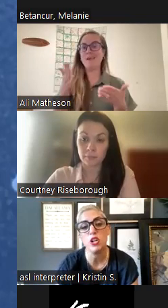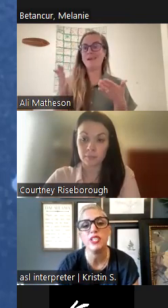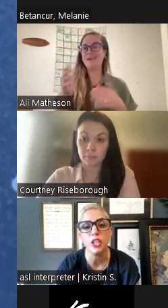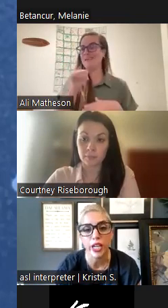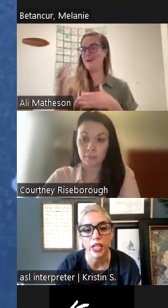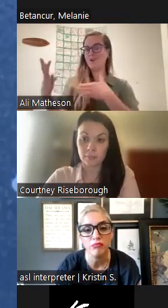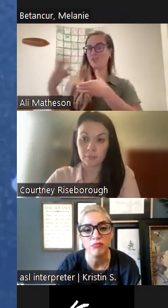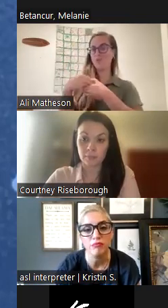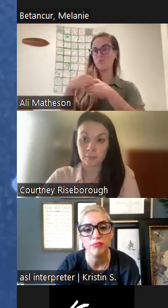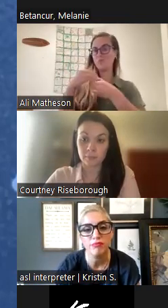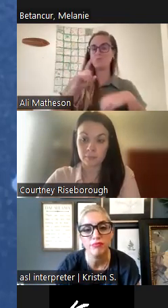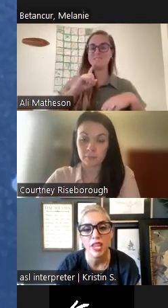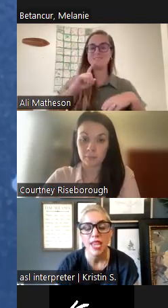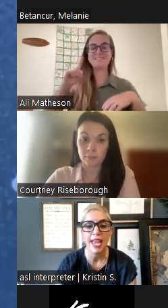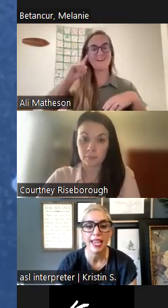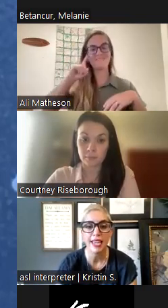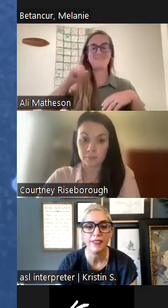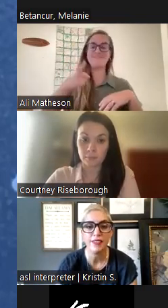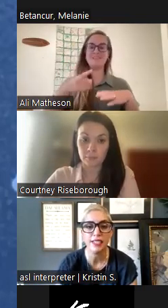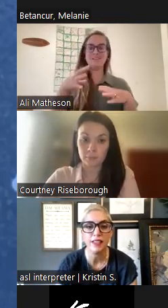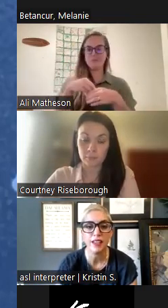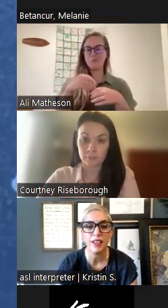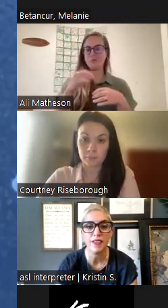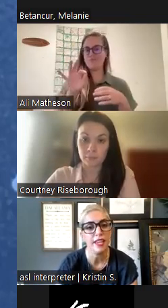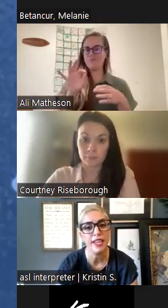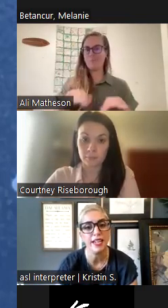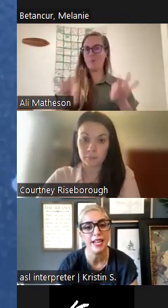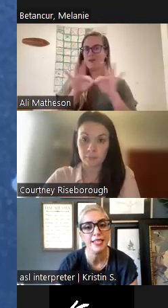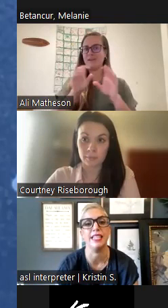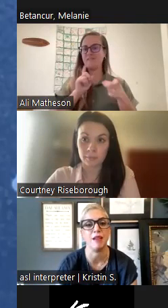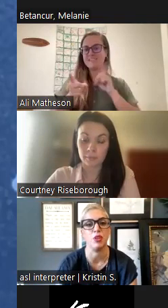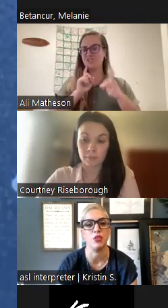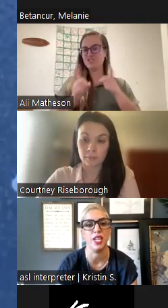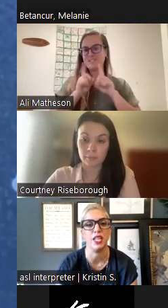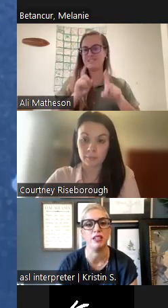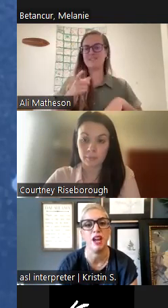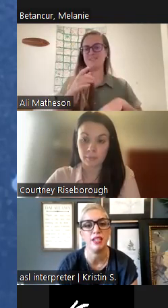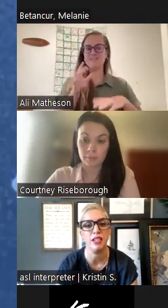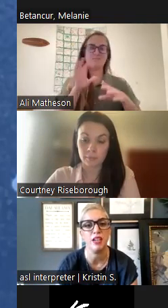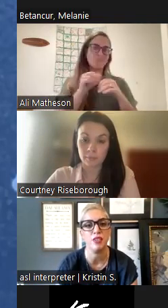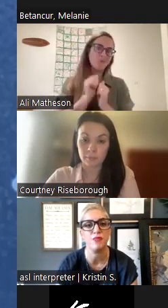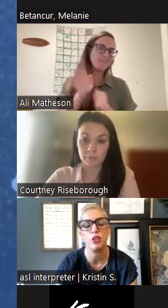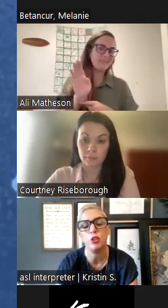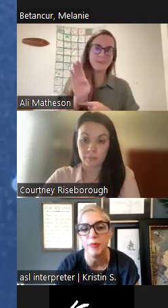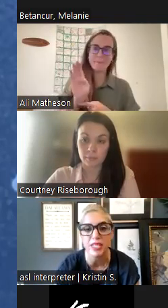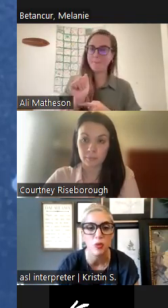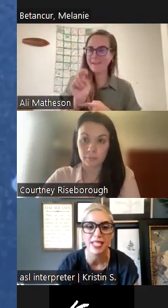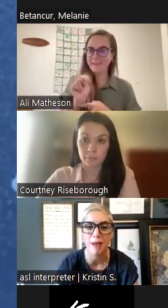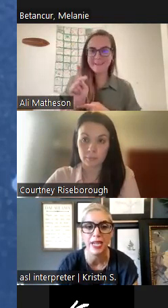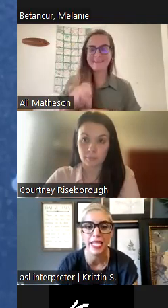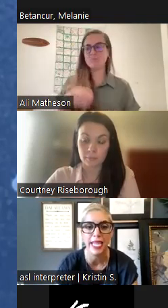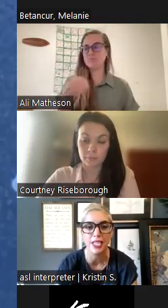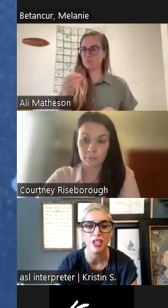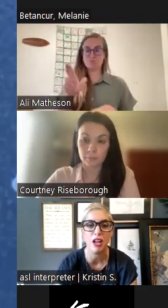Suppose the partner is hearing and they can isolate that person, not clue them into